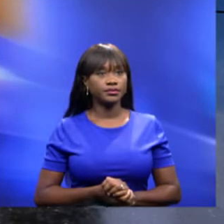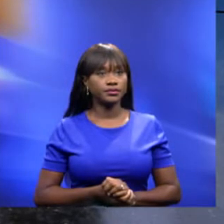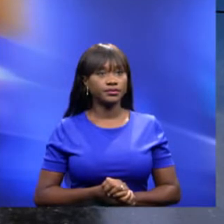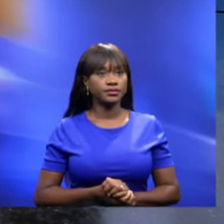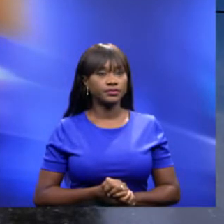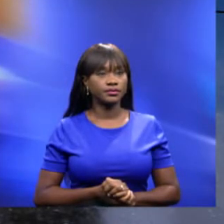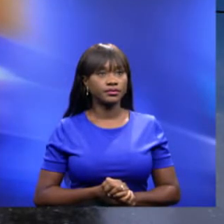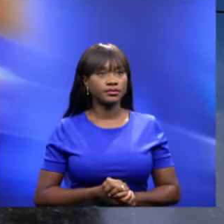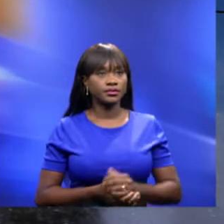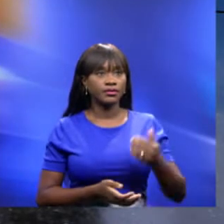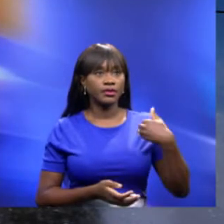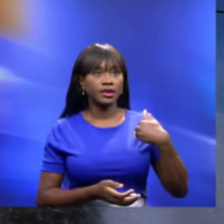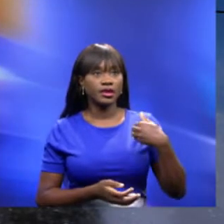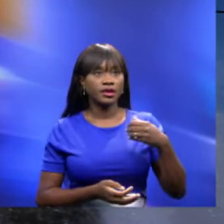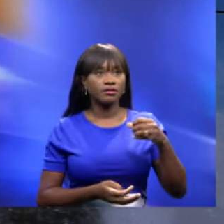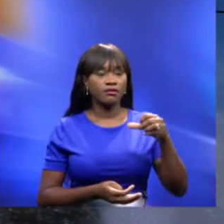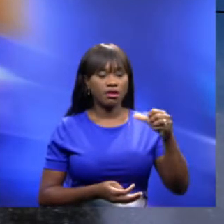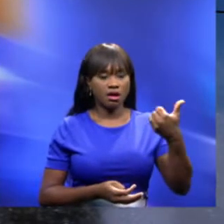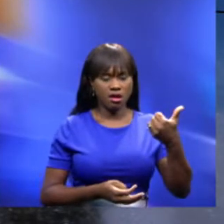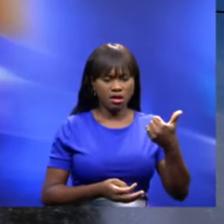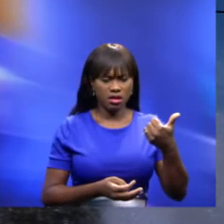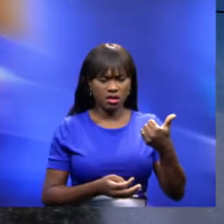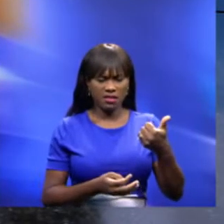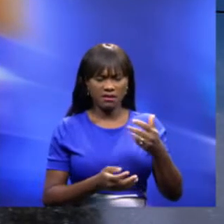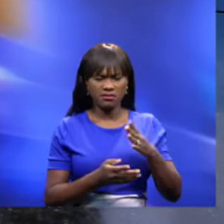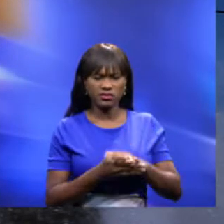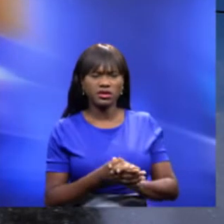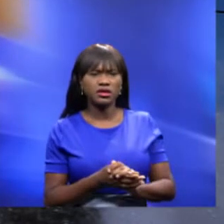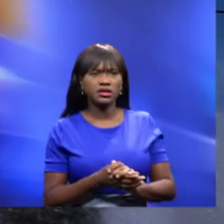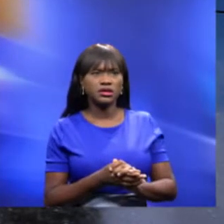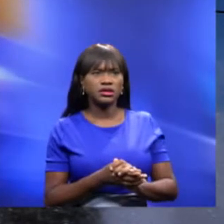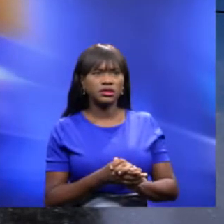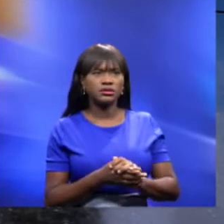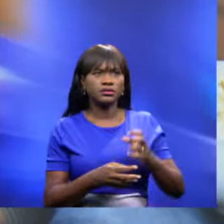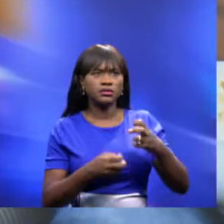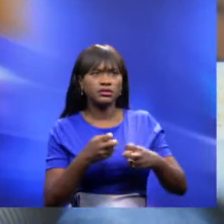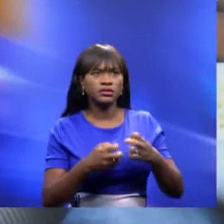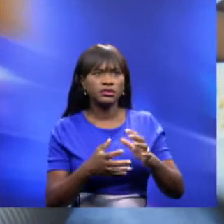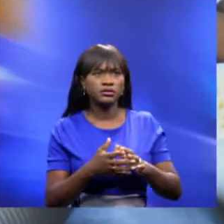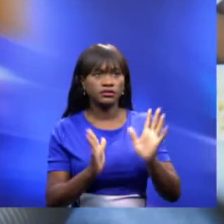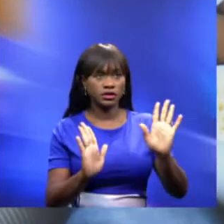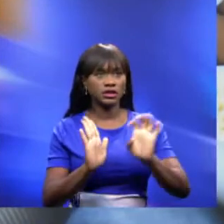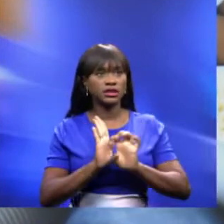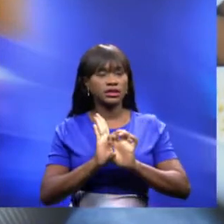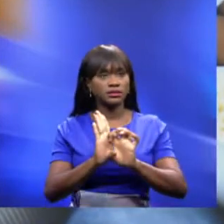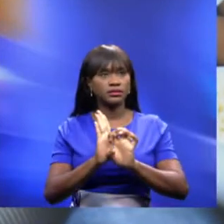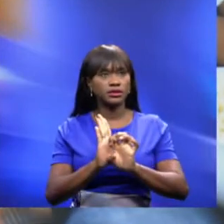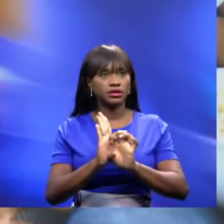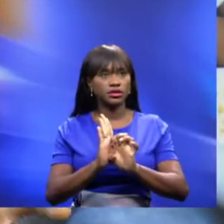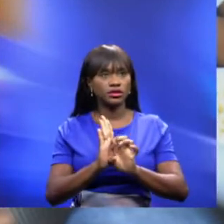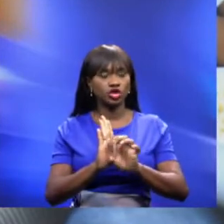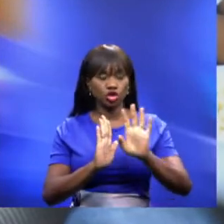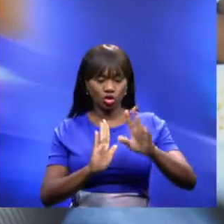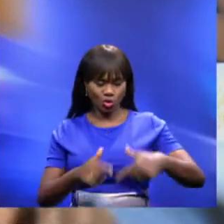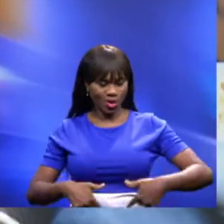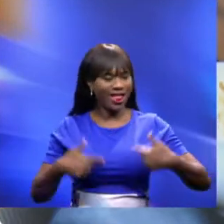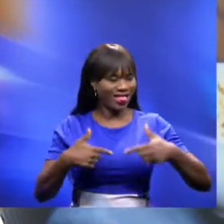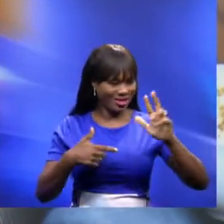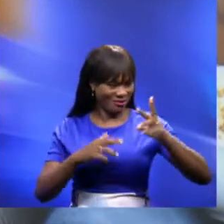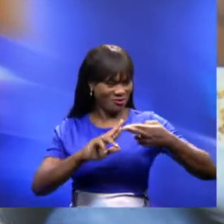we have something we call defense in depth, right? So I'll give you an example. So you live in rural, right?